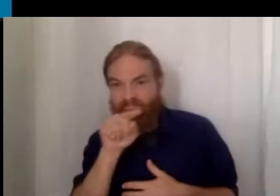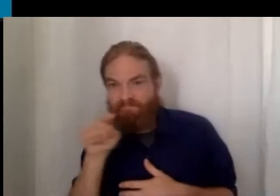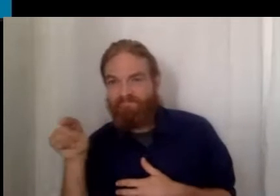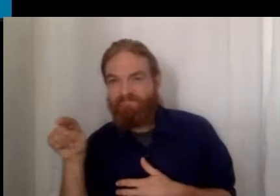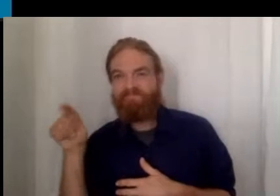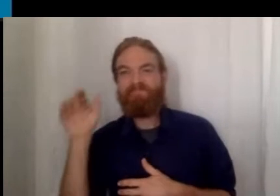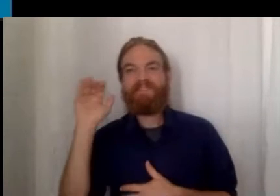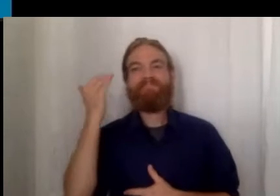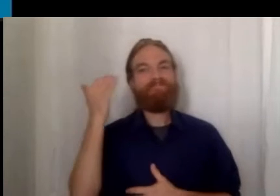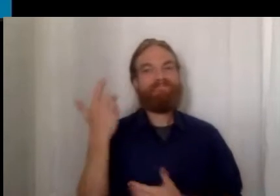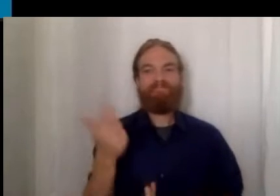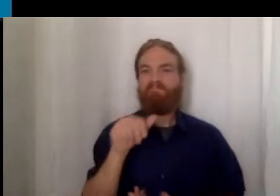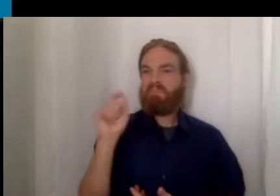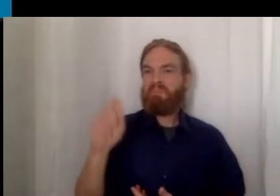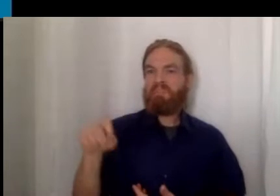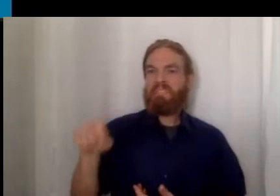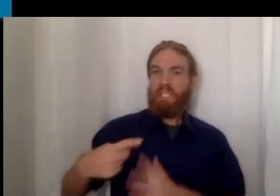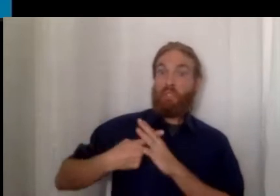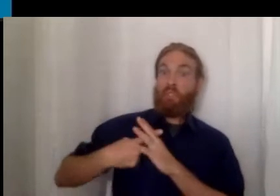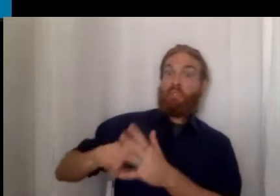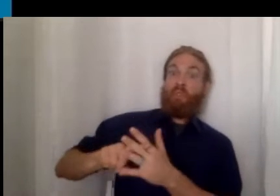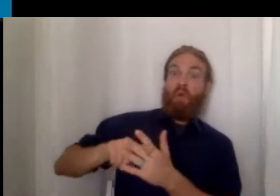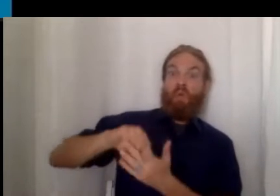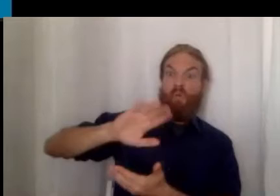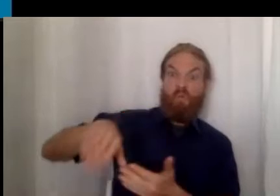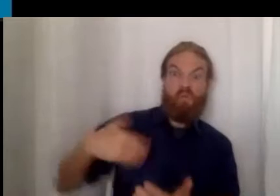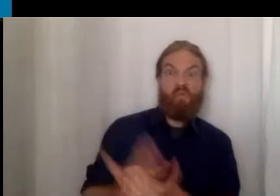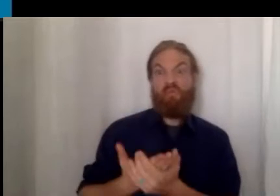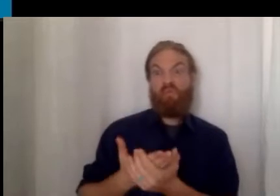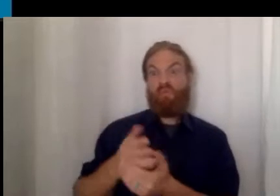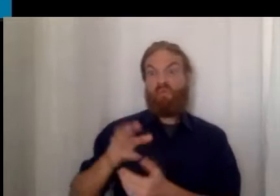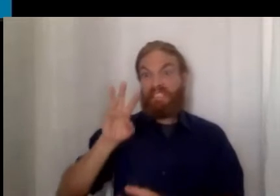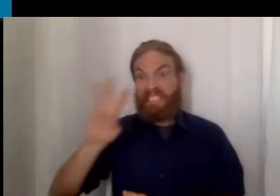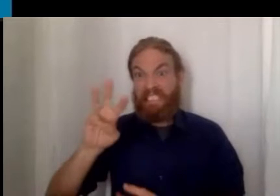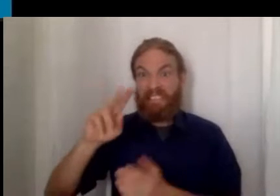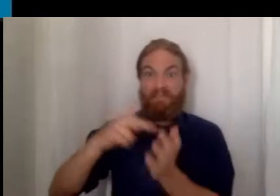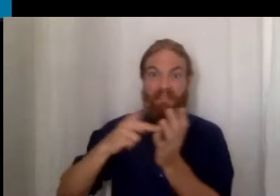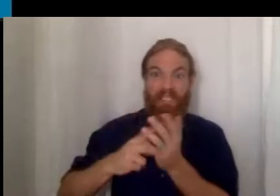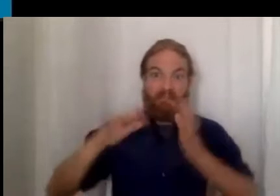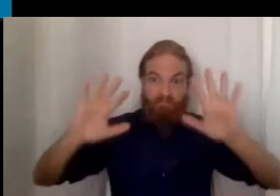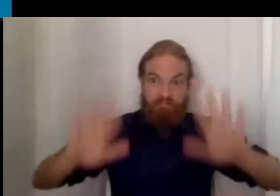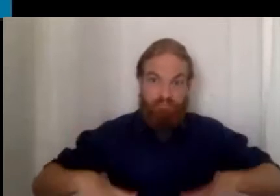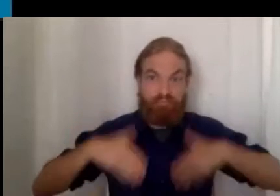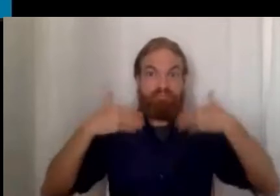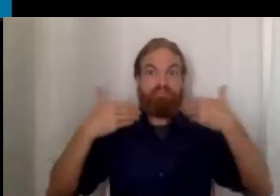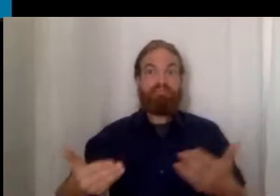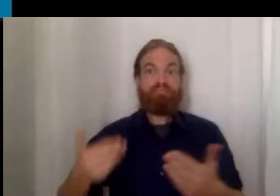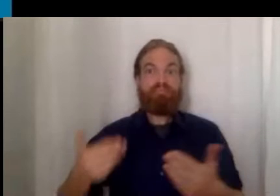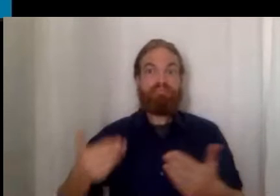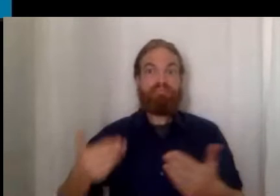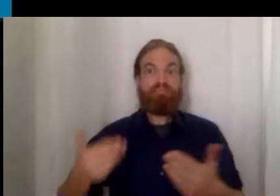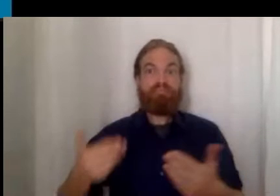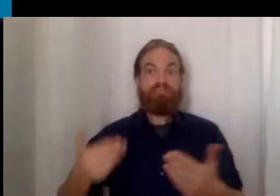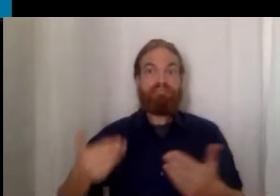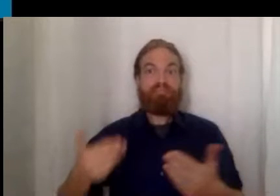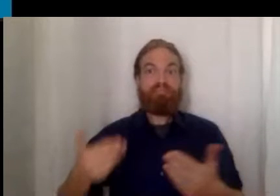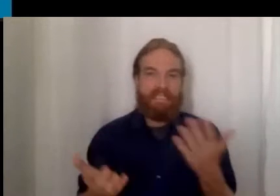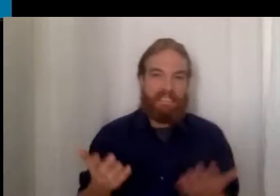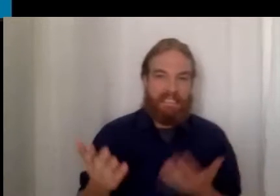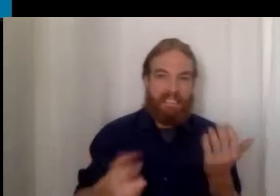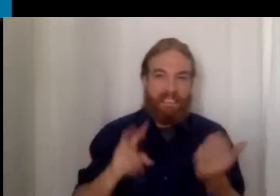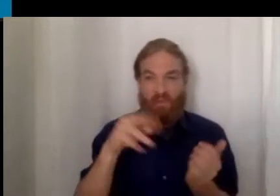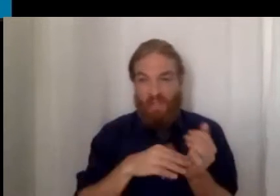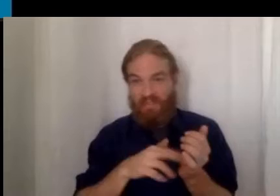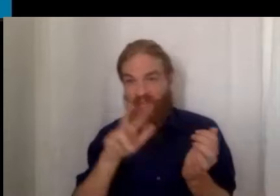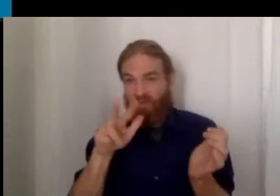throughout the state that could vaccinate 3,000 and more people a day. They feel like the provider network is